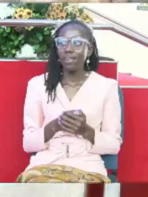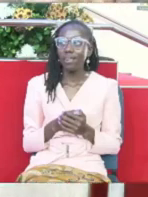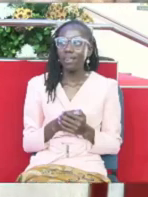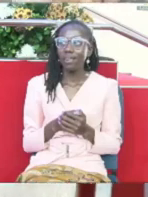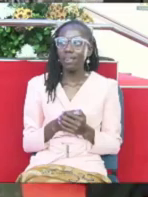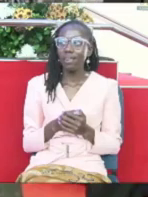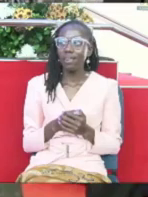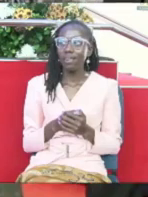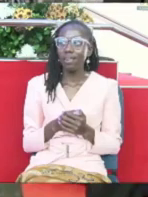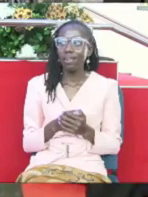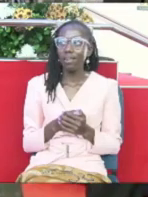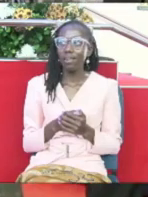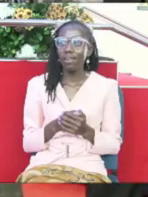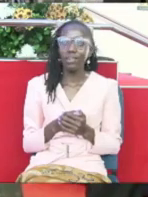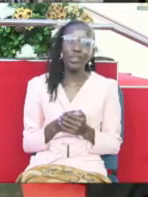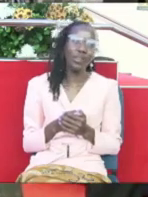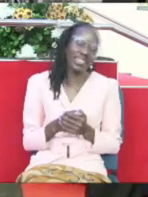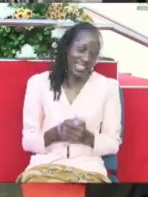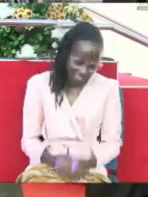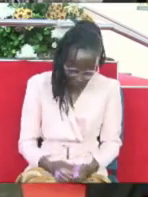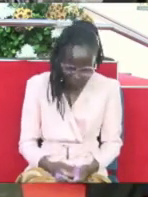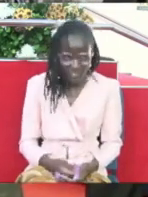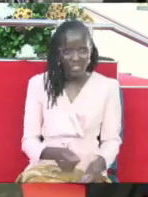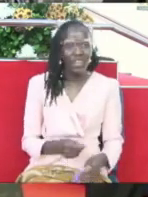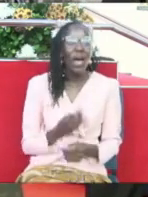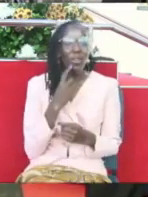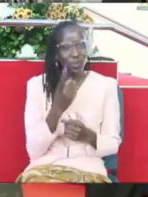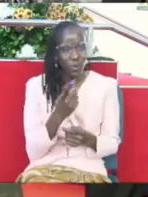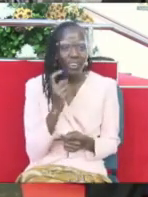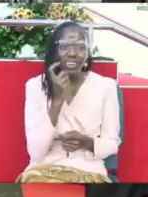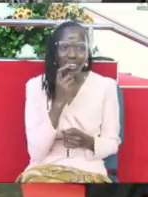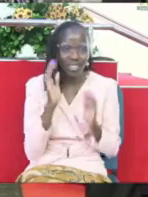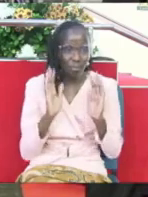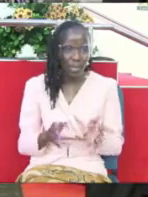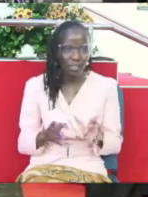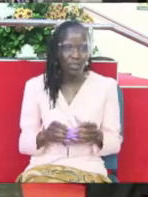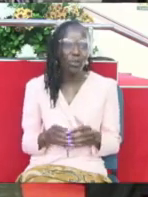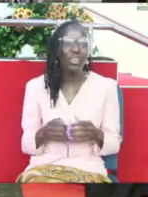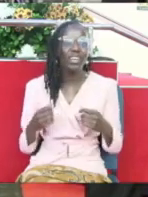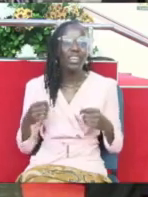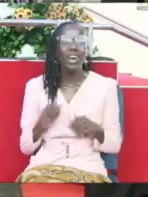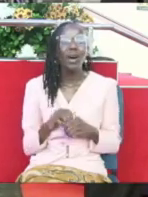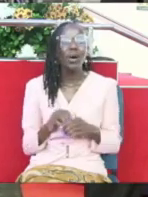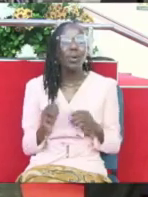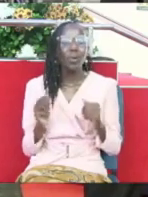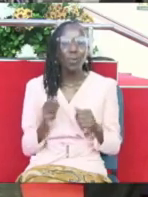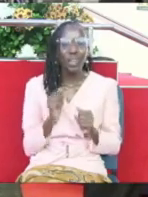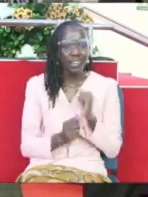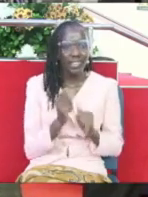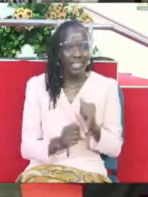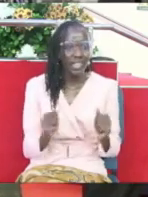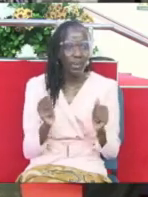Hata yeye, akatoa all the whatevers and decided to go what? To go jogging. So, where I come from, those people are